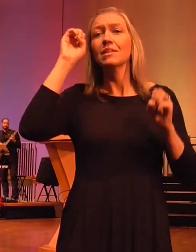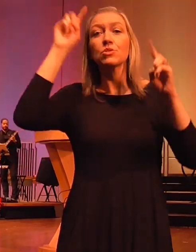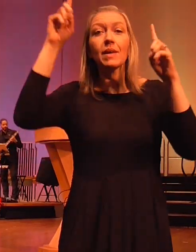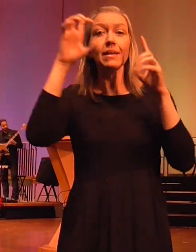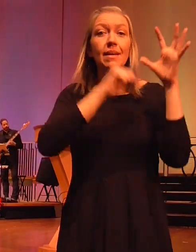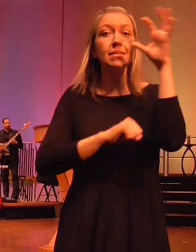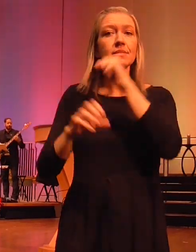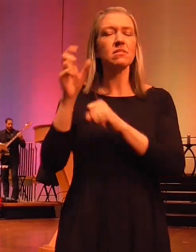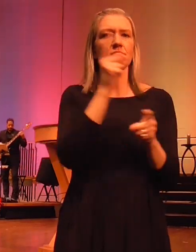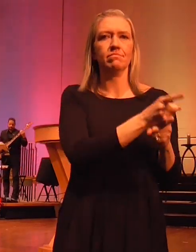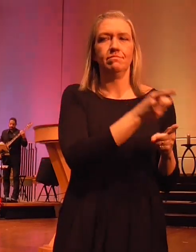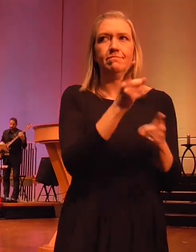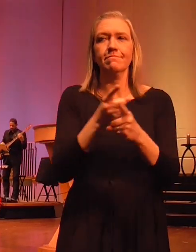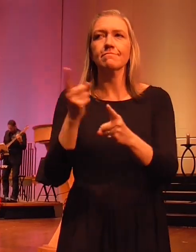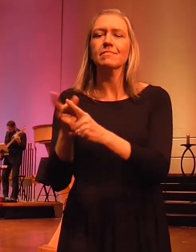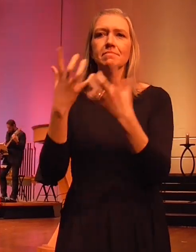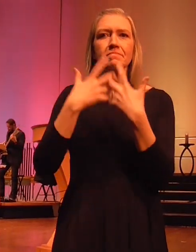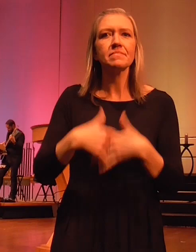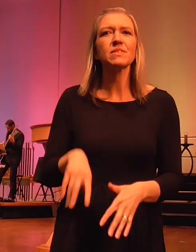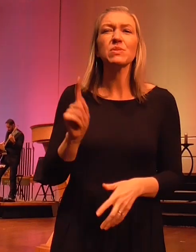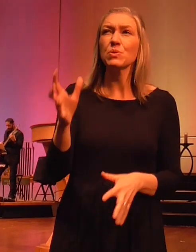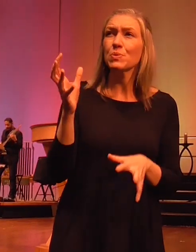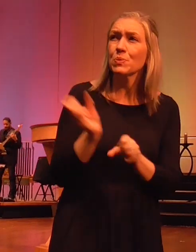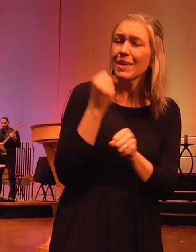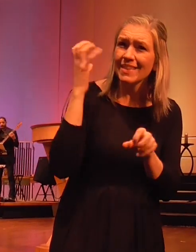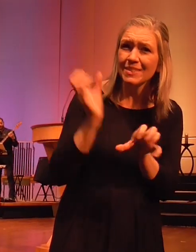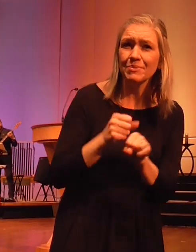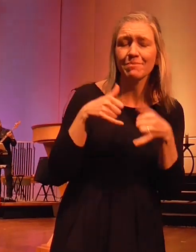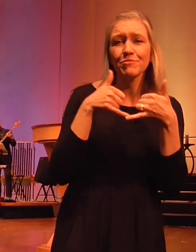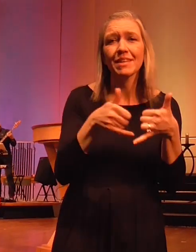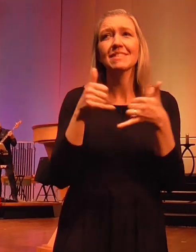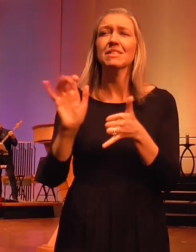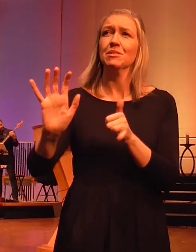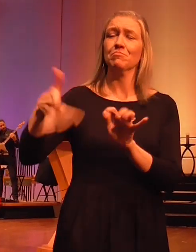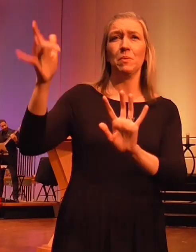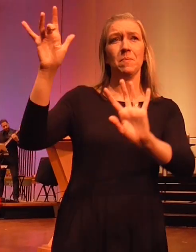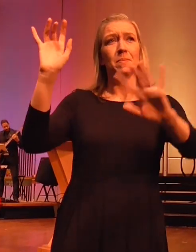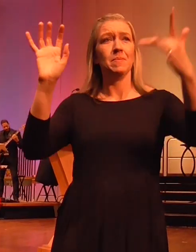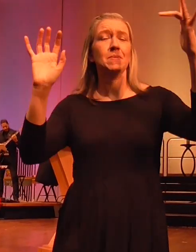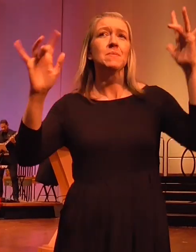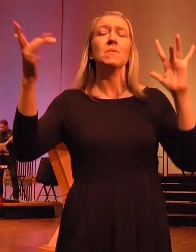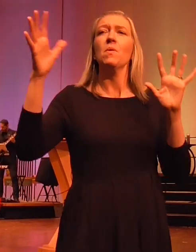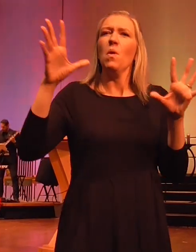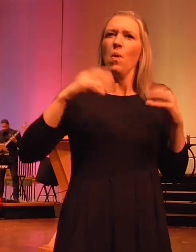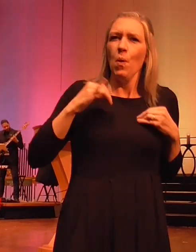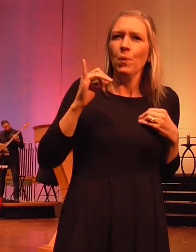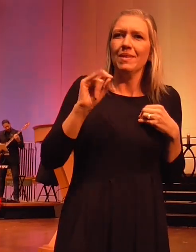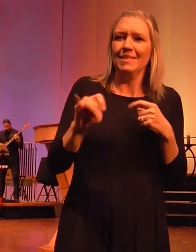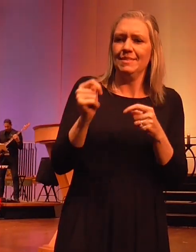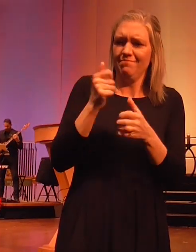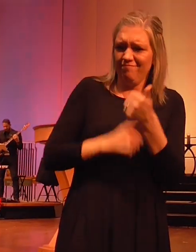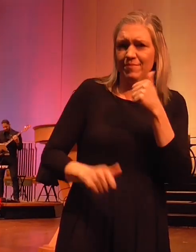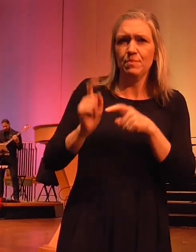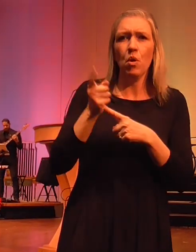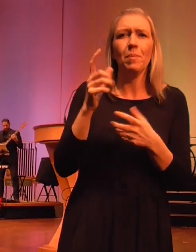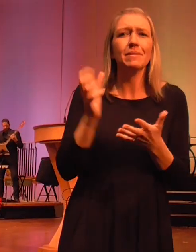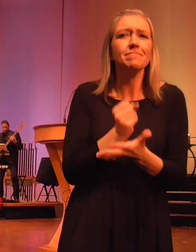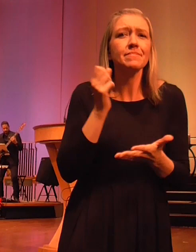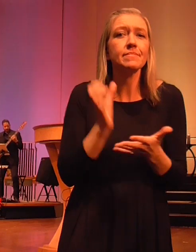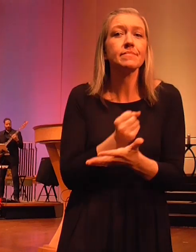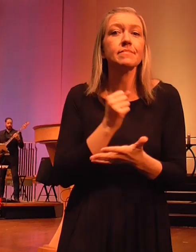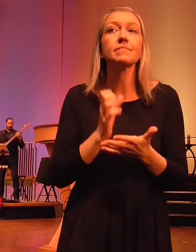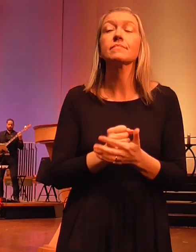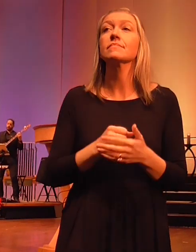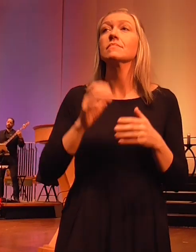be correct. And may you win prizes shining like diamonds. May you really own it each moment to the next. And may